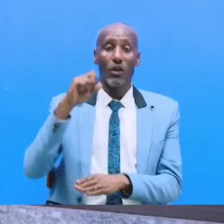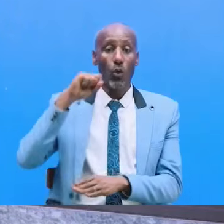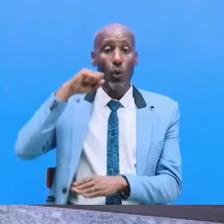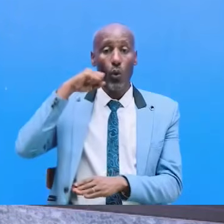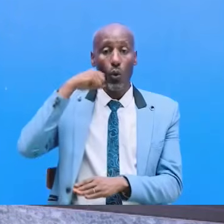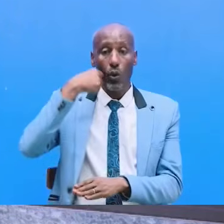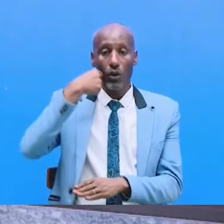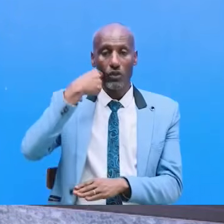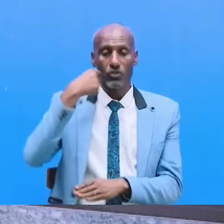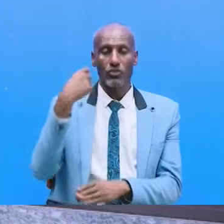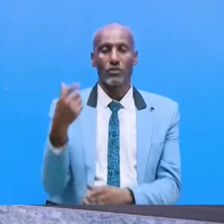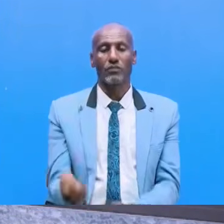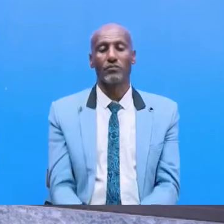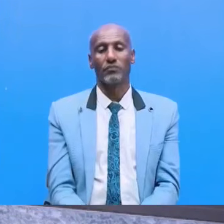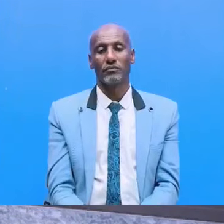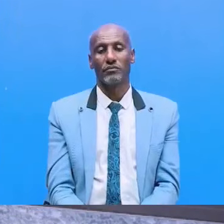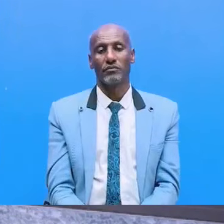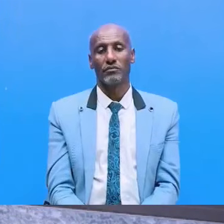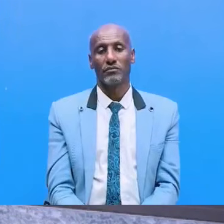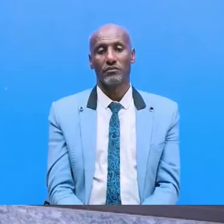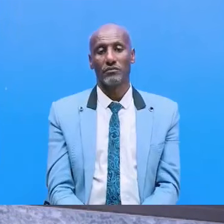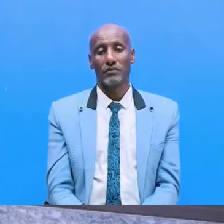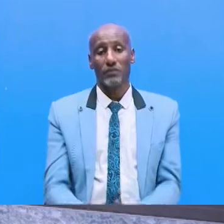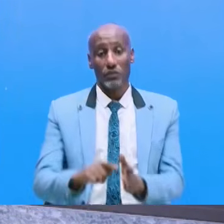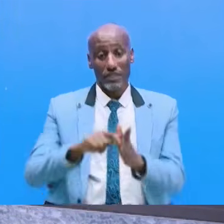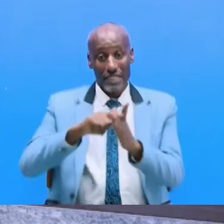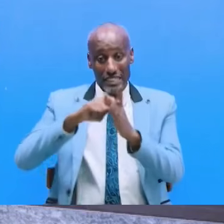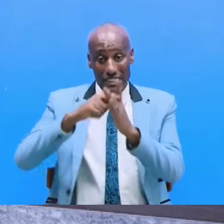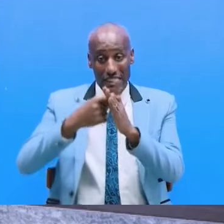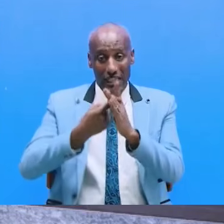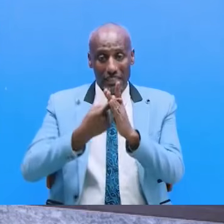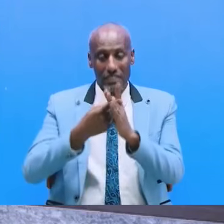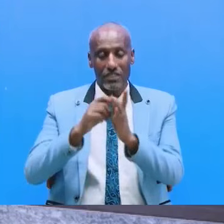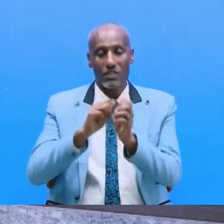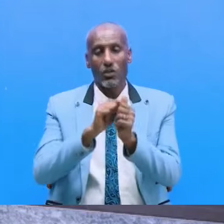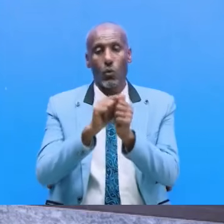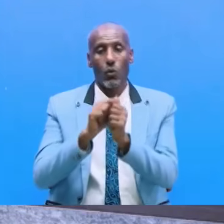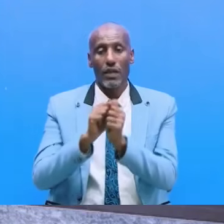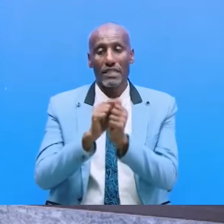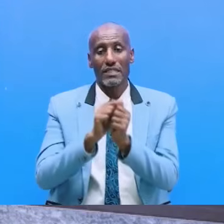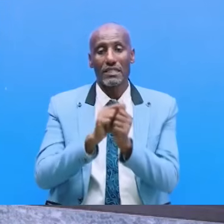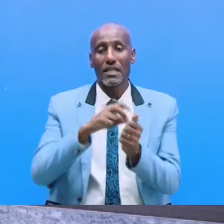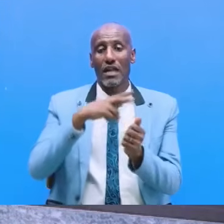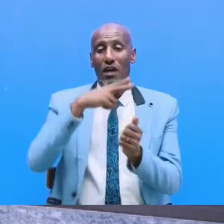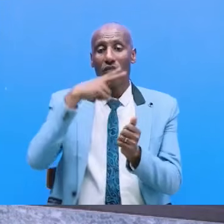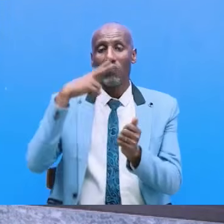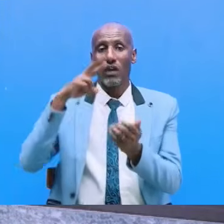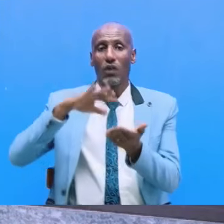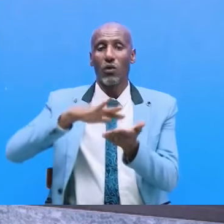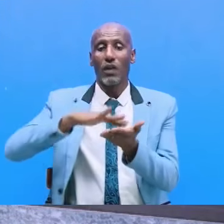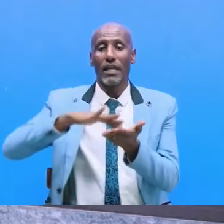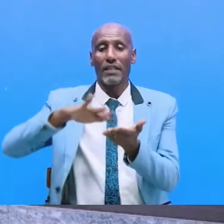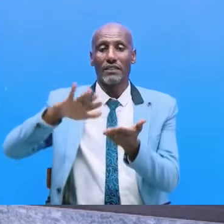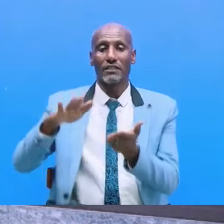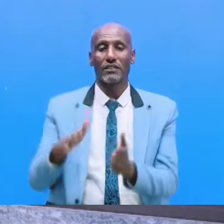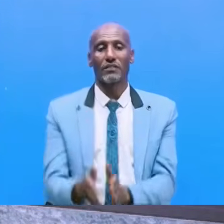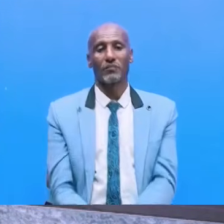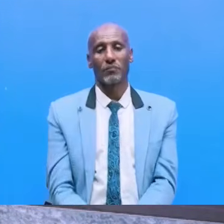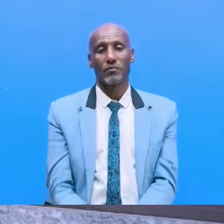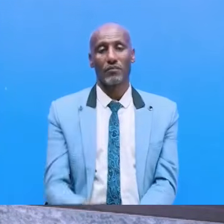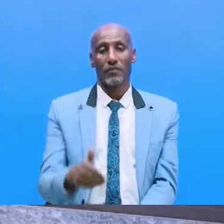a word or which is start with letter, vowel letters. Don't forget, students,